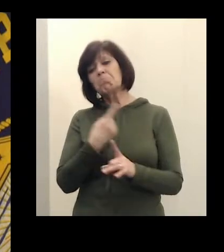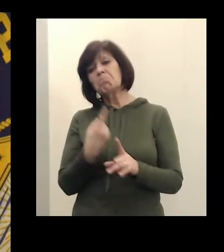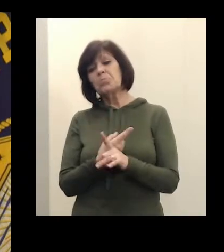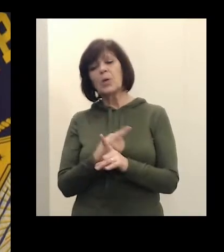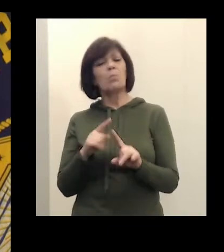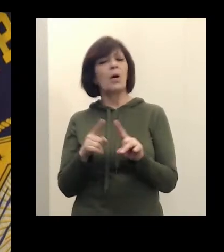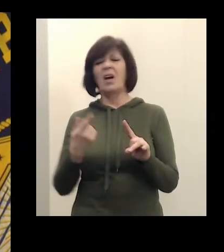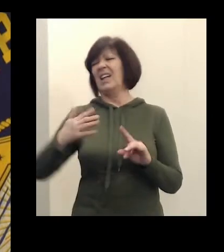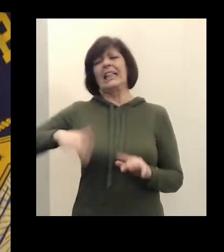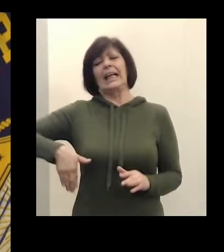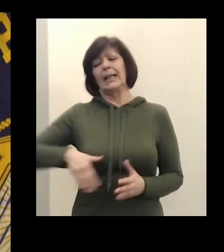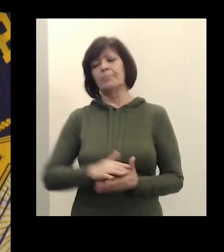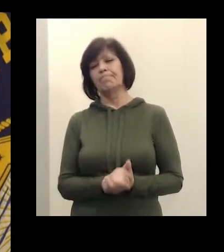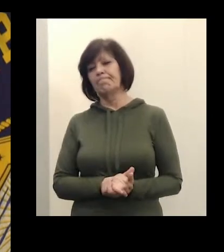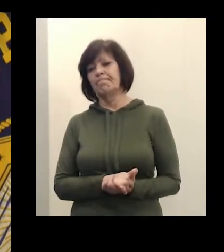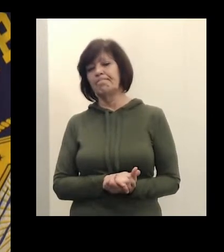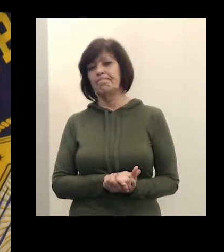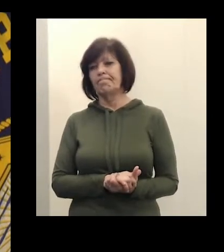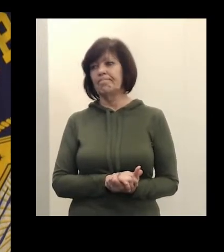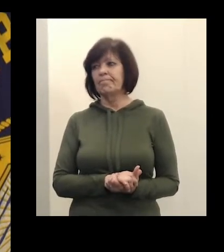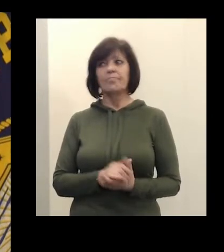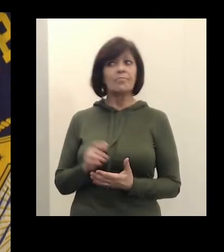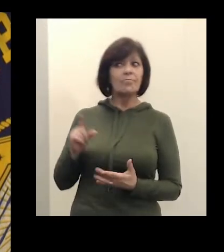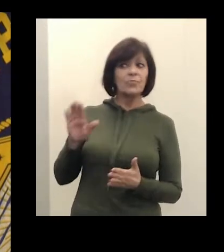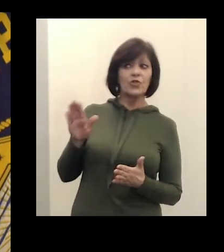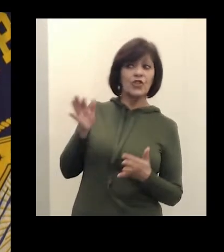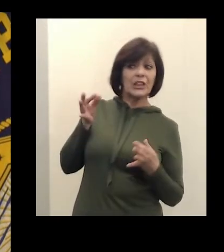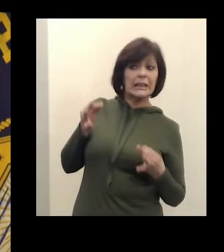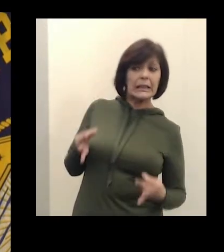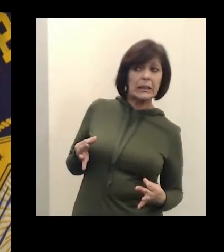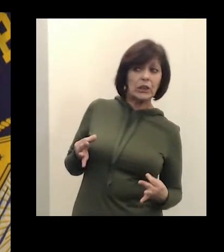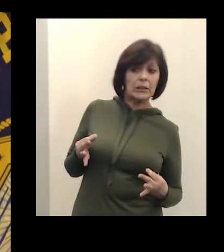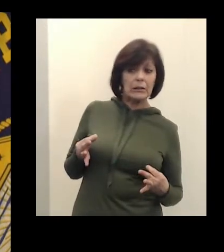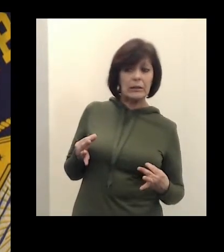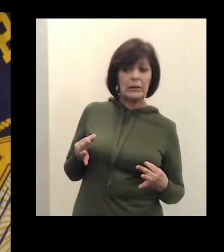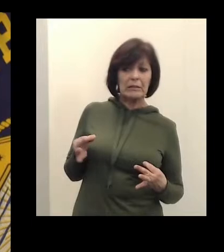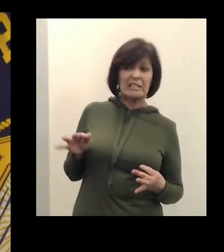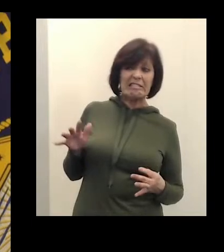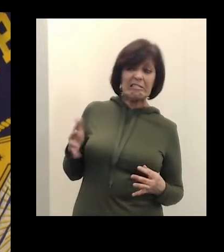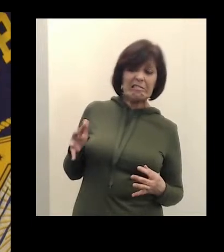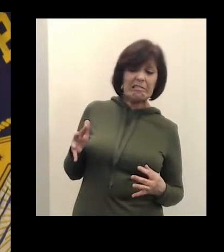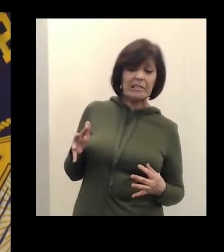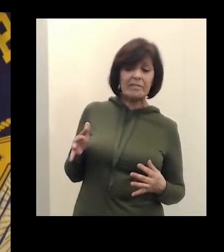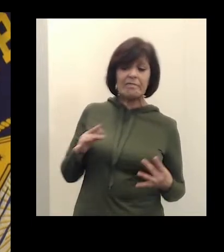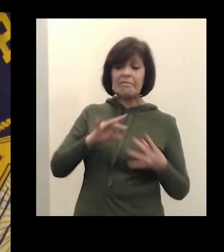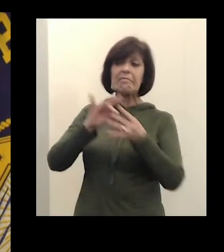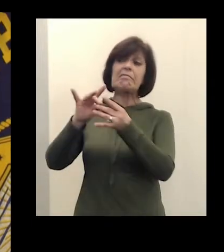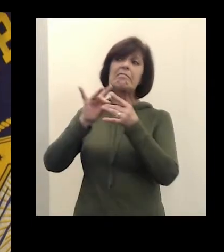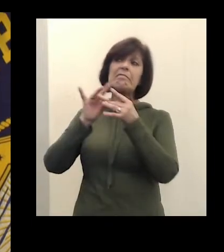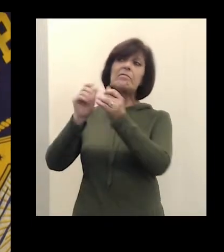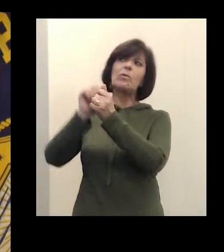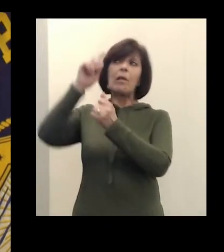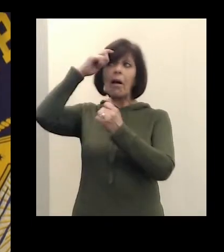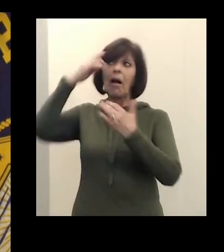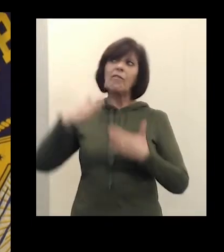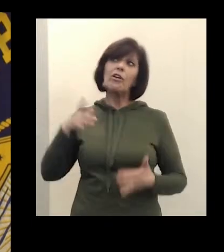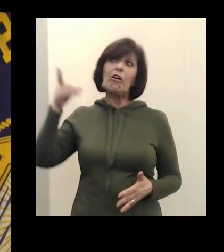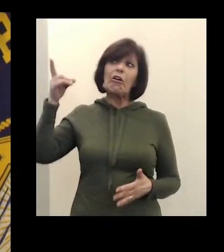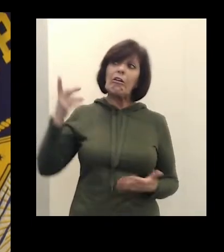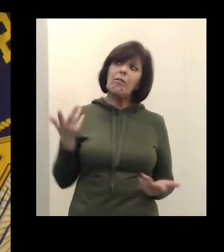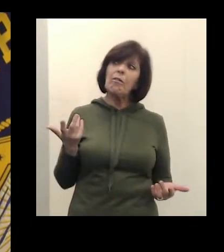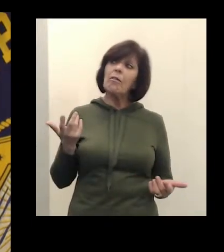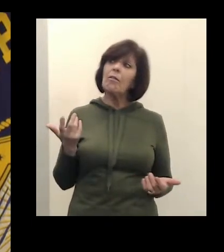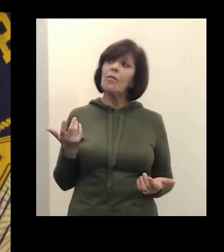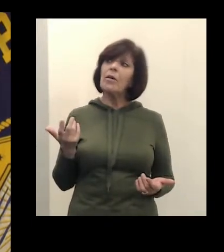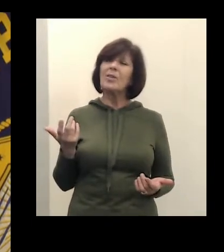yet. So your decision is going to be sort of tied in with the governor's decision statewide, at least?